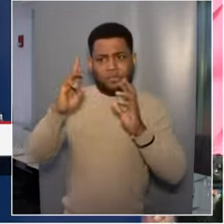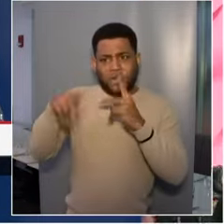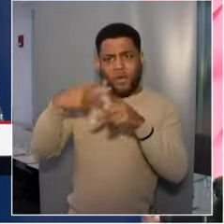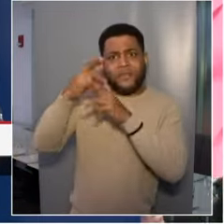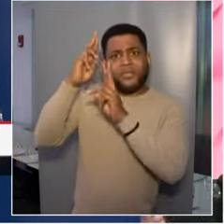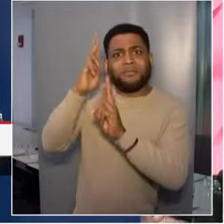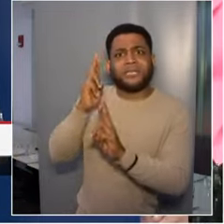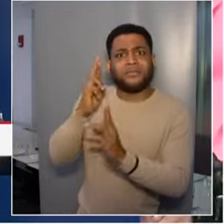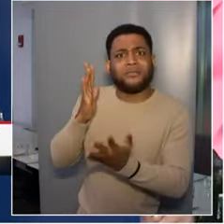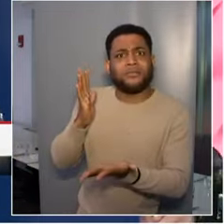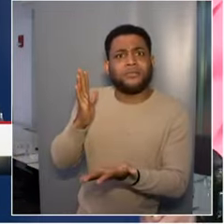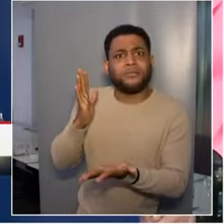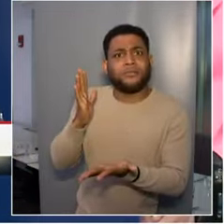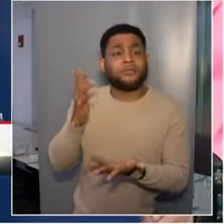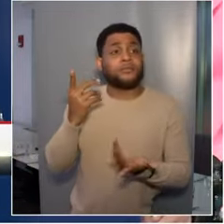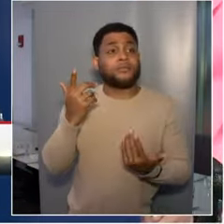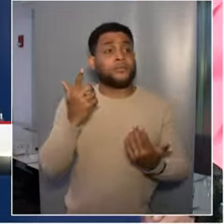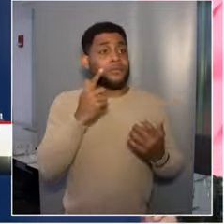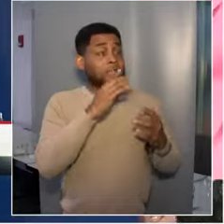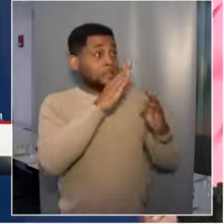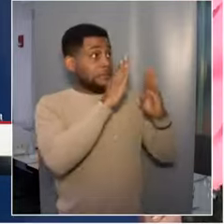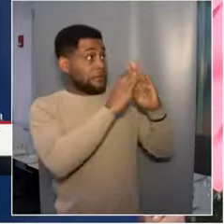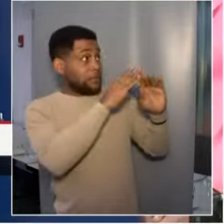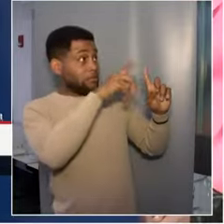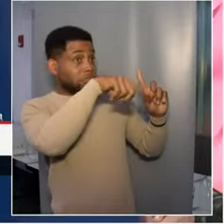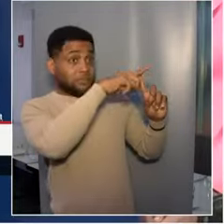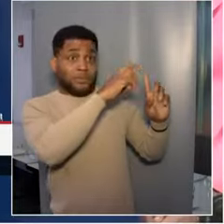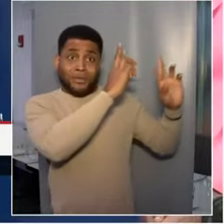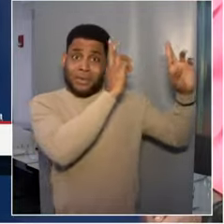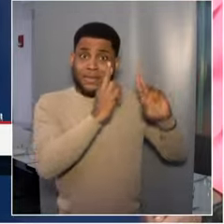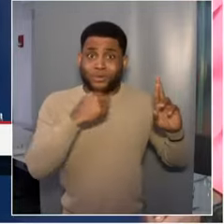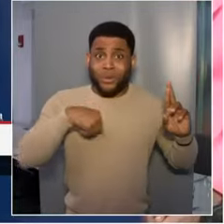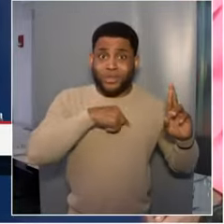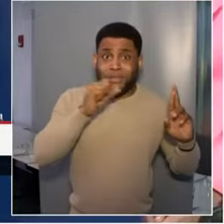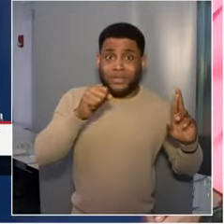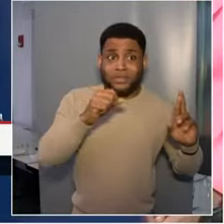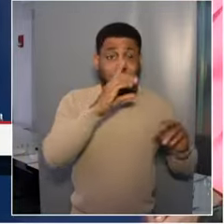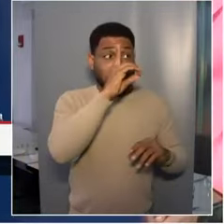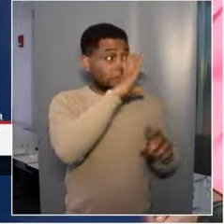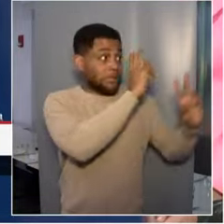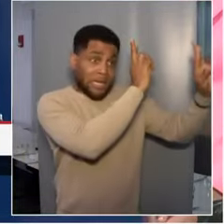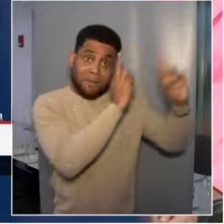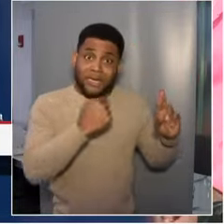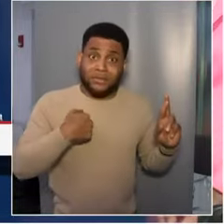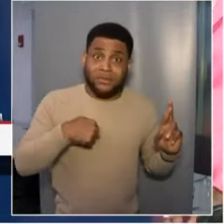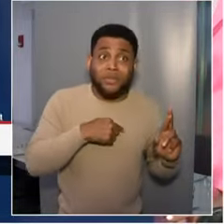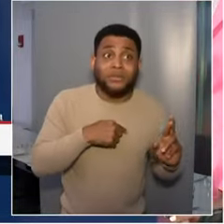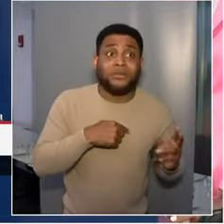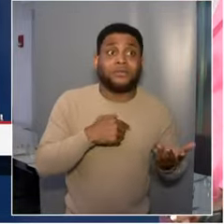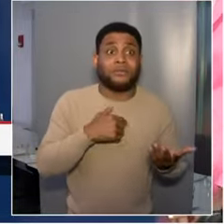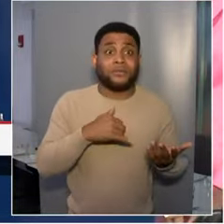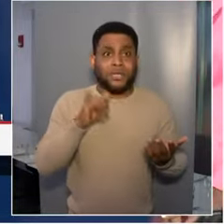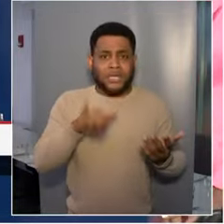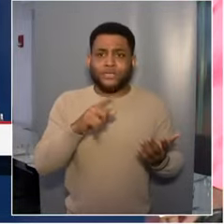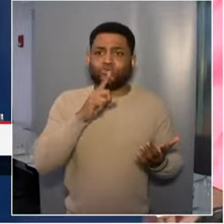city treated us that way. And that really was what the game changer was for